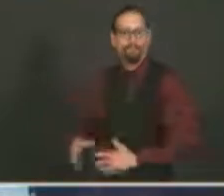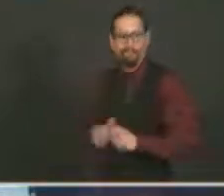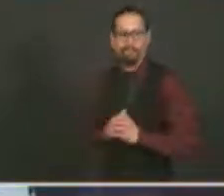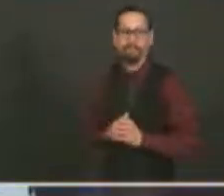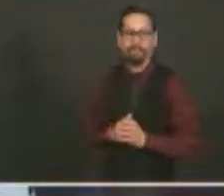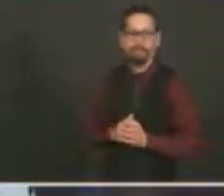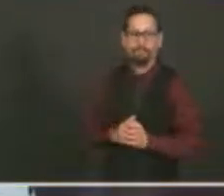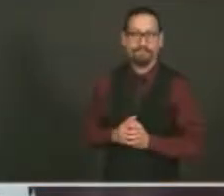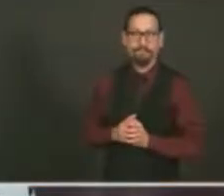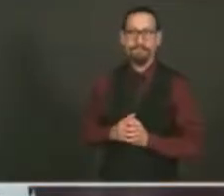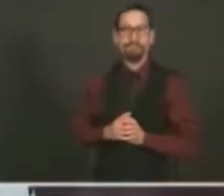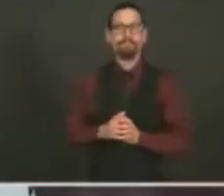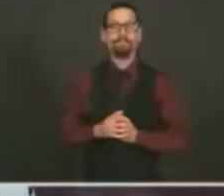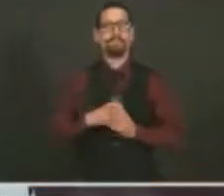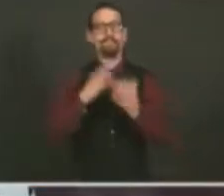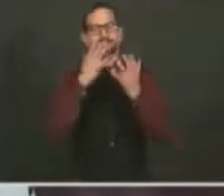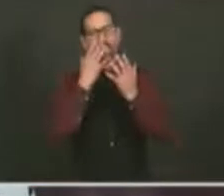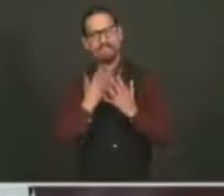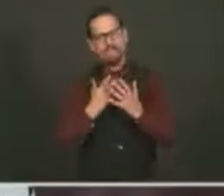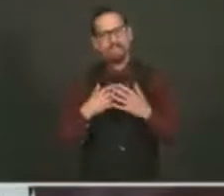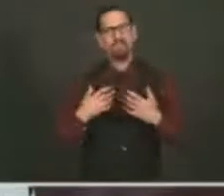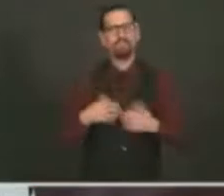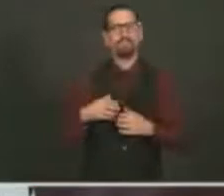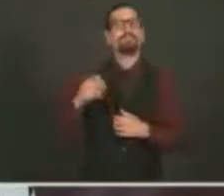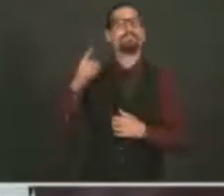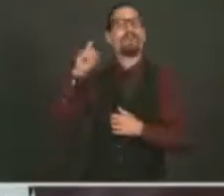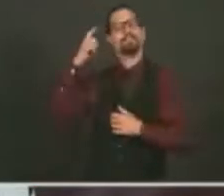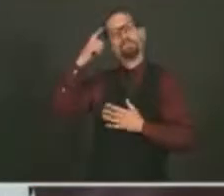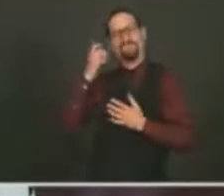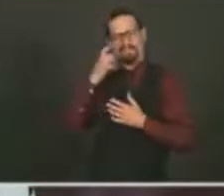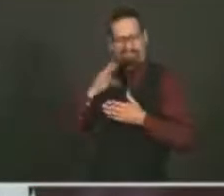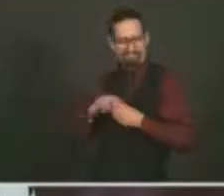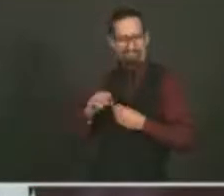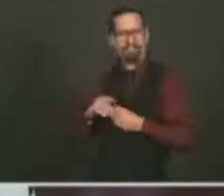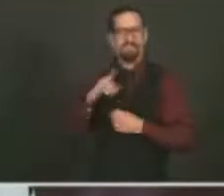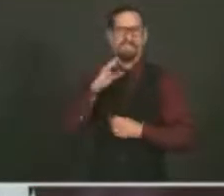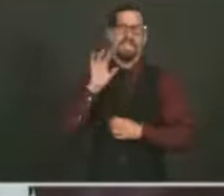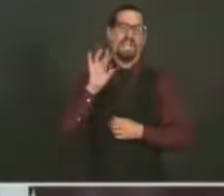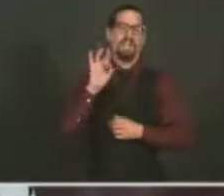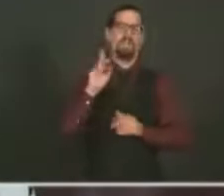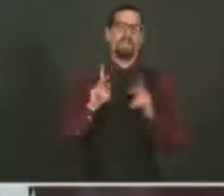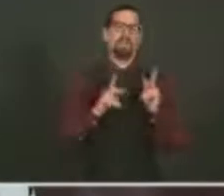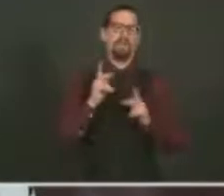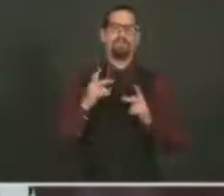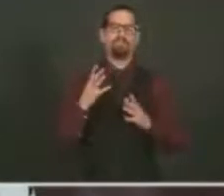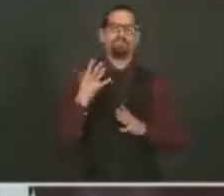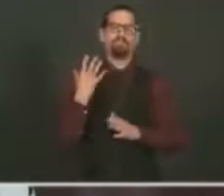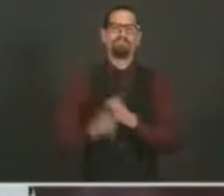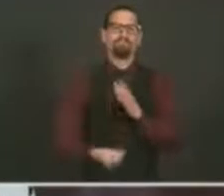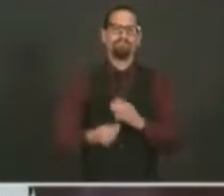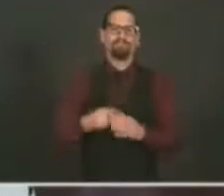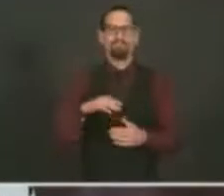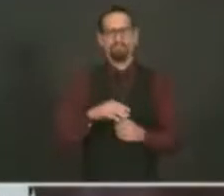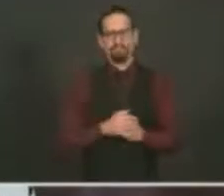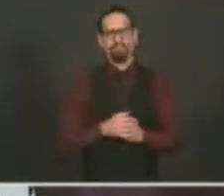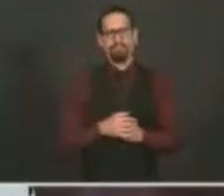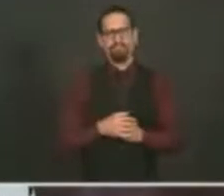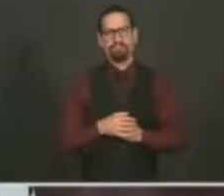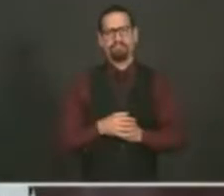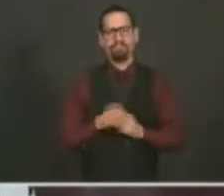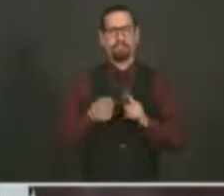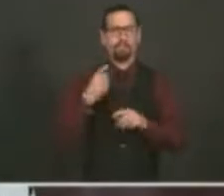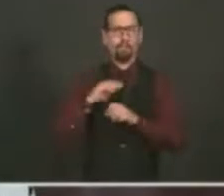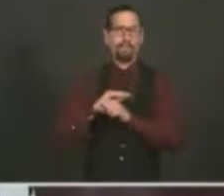Sadly, as has been mentioned, we have 8 new COVID-19 associated fatalities